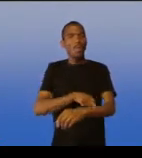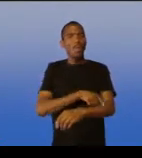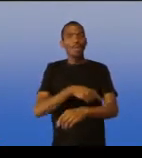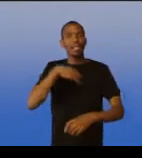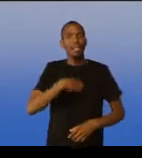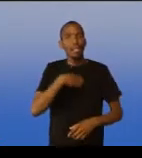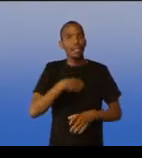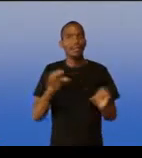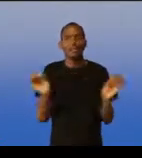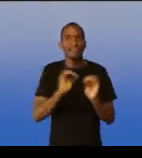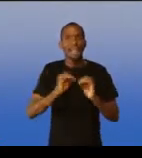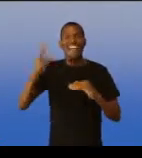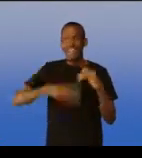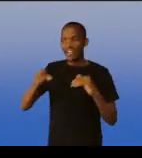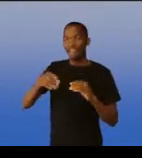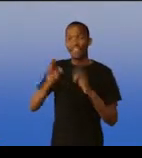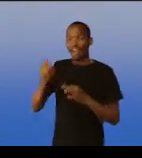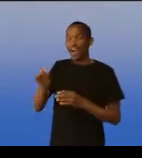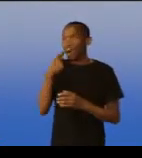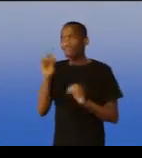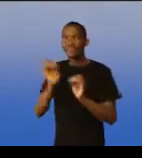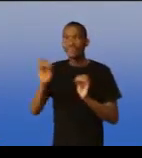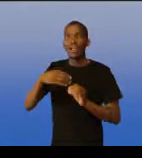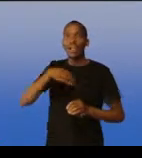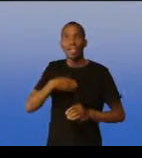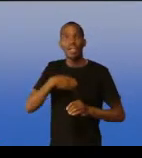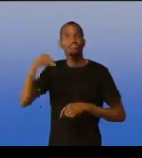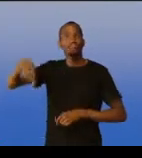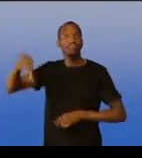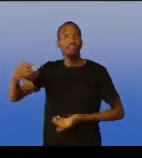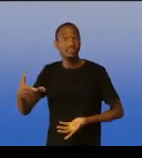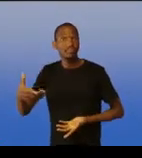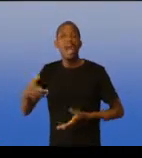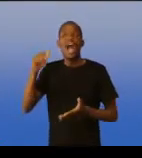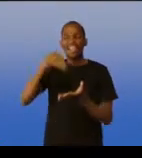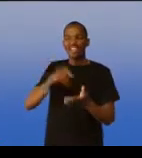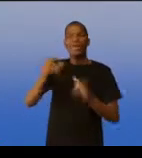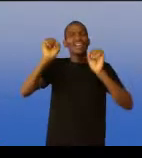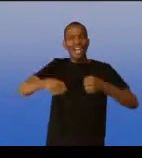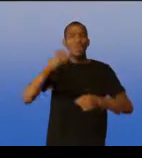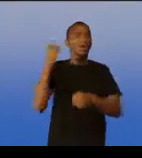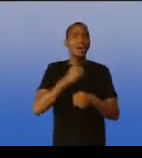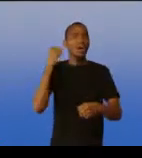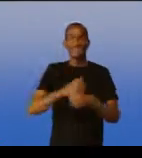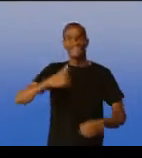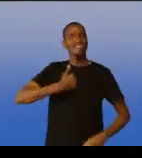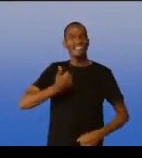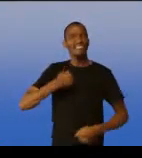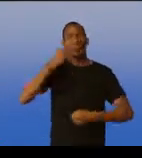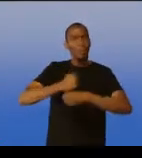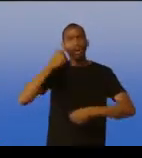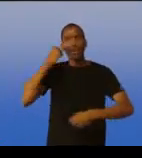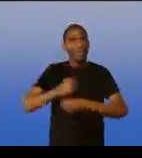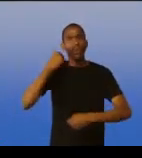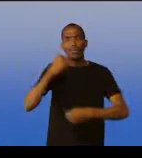ne a ka tshela a lwala ha ile gore ga a ditsa mme le gone wa go kgona go bereka go iperekela ka gore o